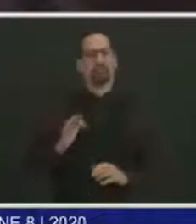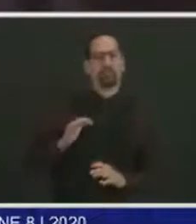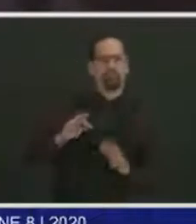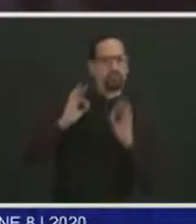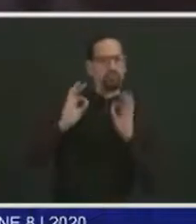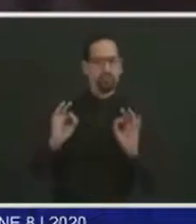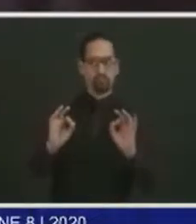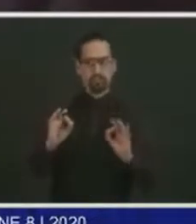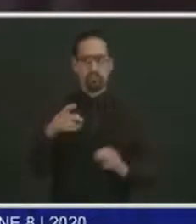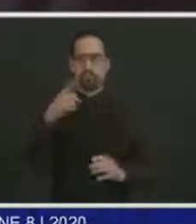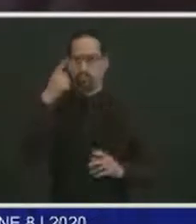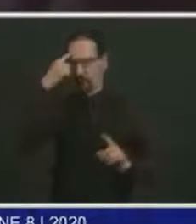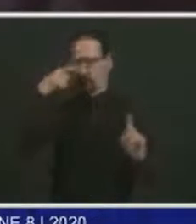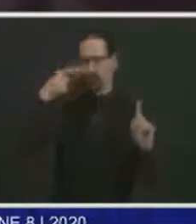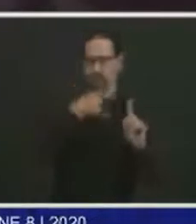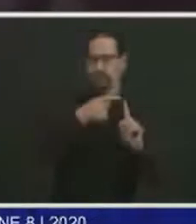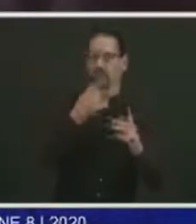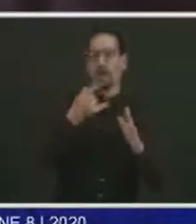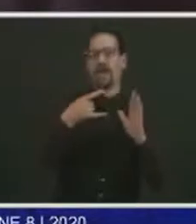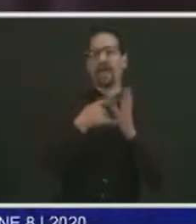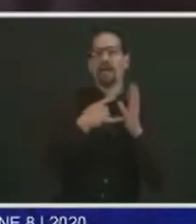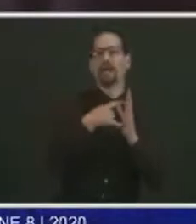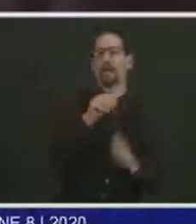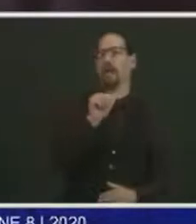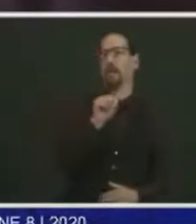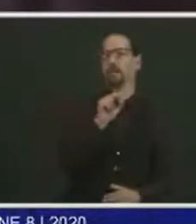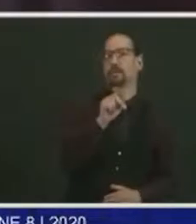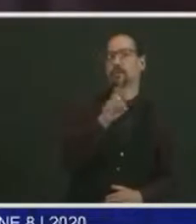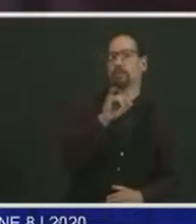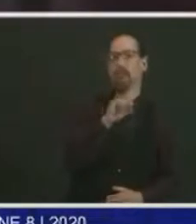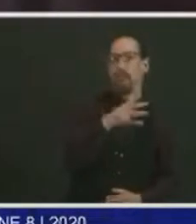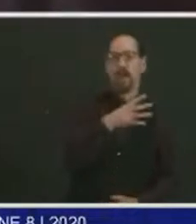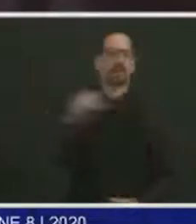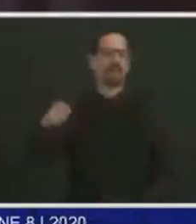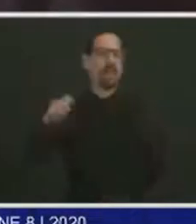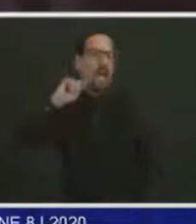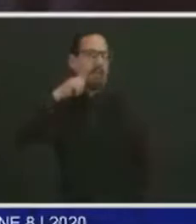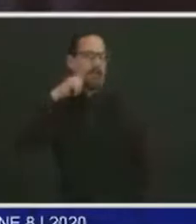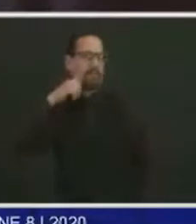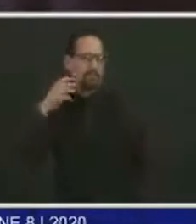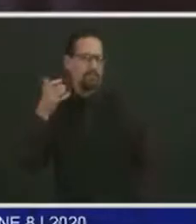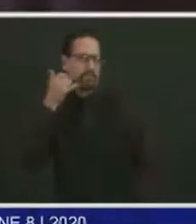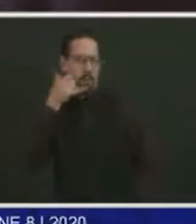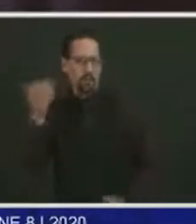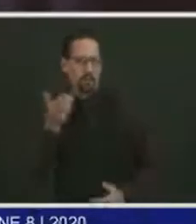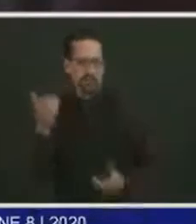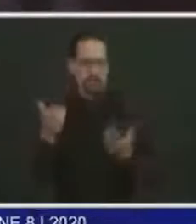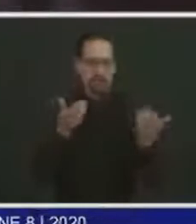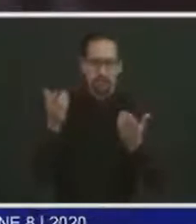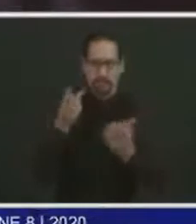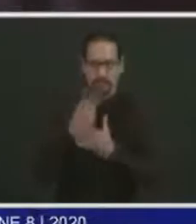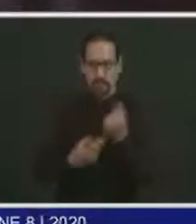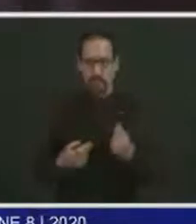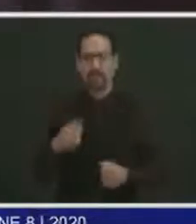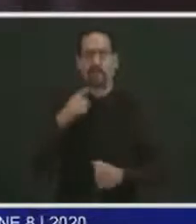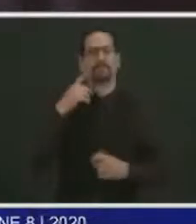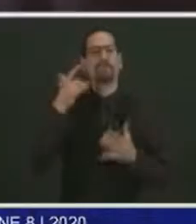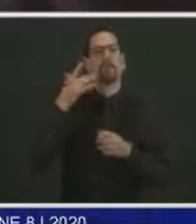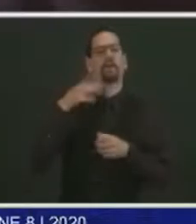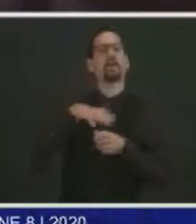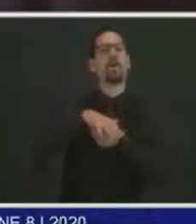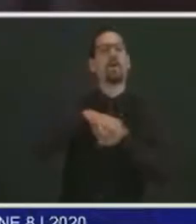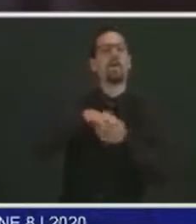Android phone, and the location diary, a few of changes have been made so that it is